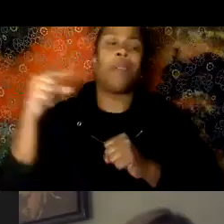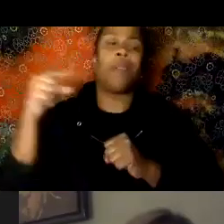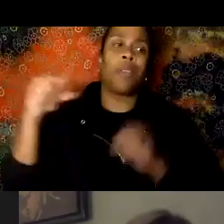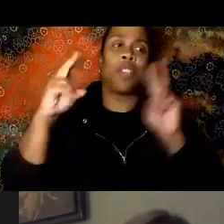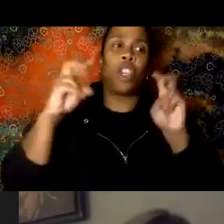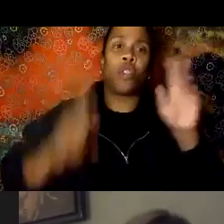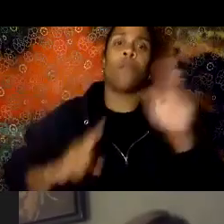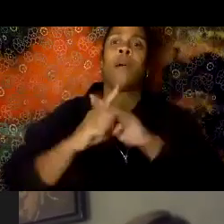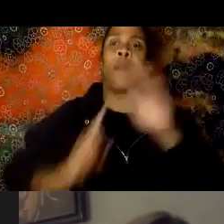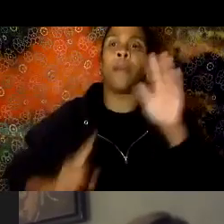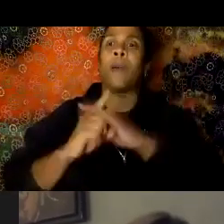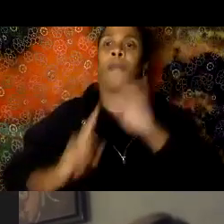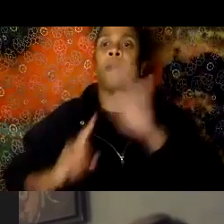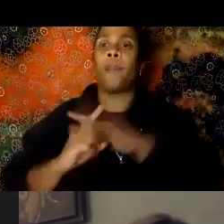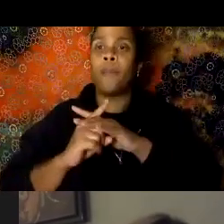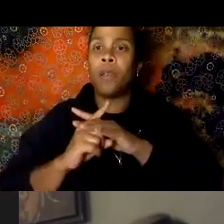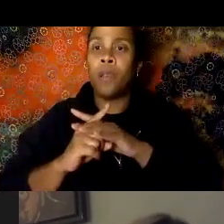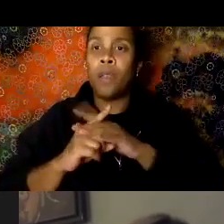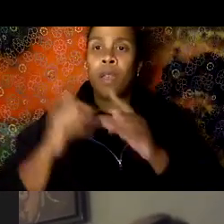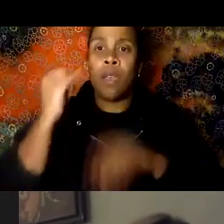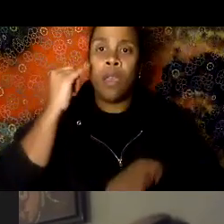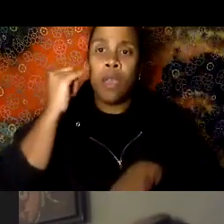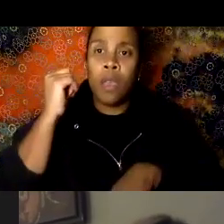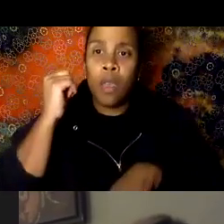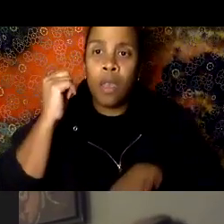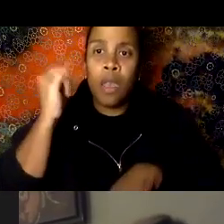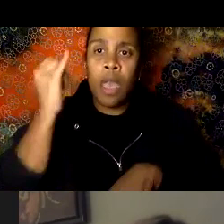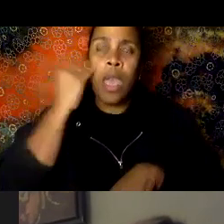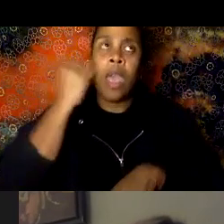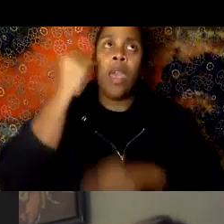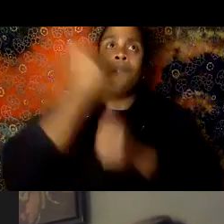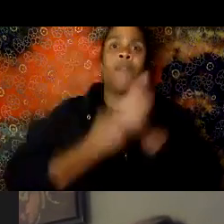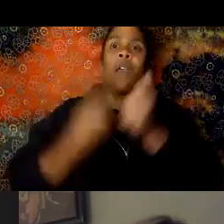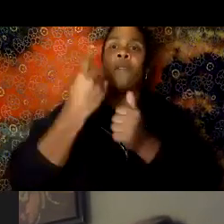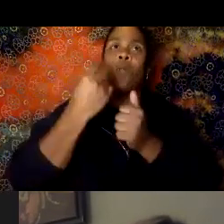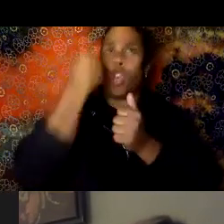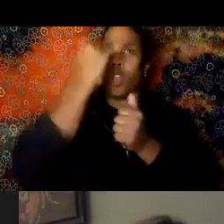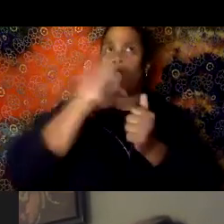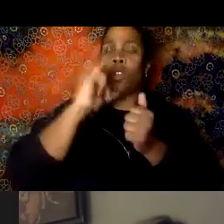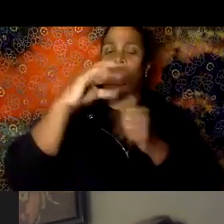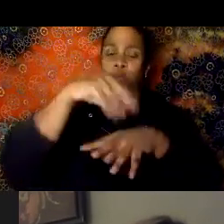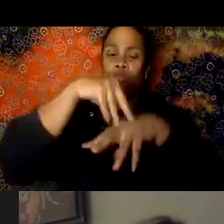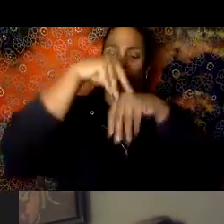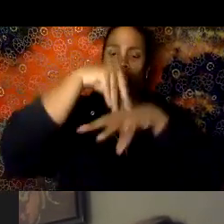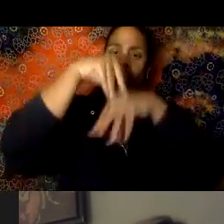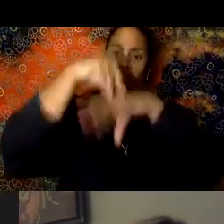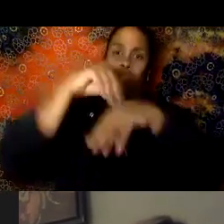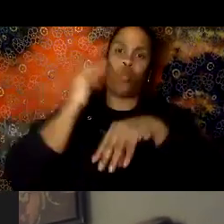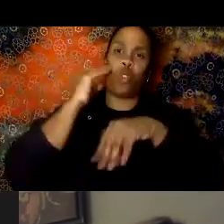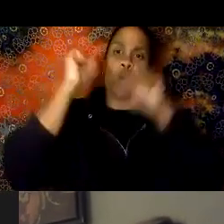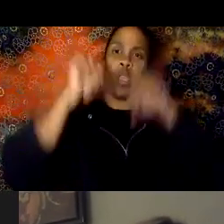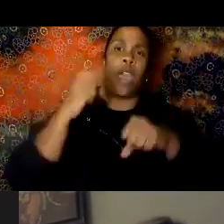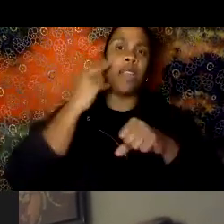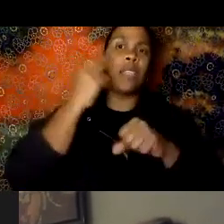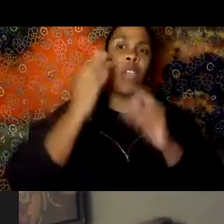something. If everybody looked like a jellyfish, you'd be able to see inside of them and know what was true and not true. So it's